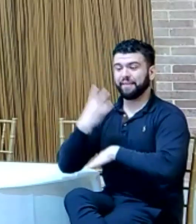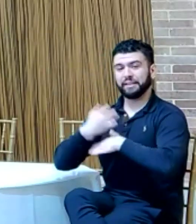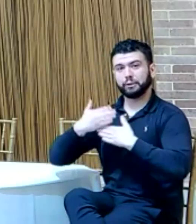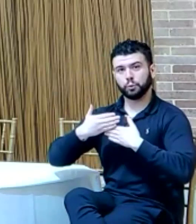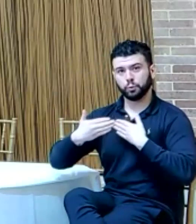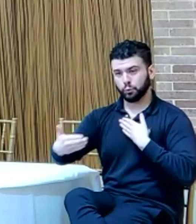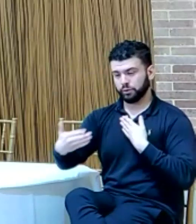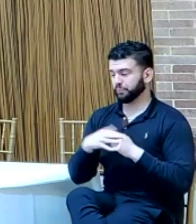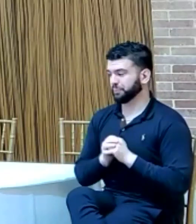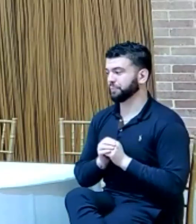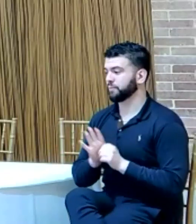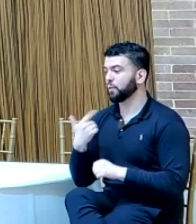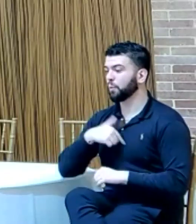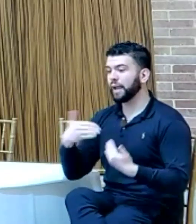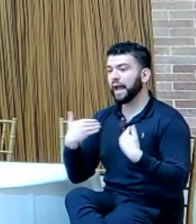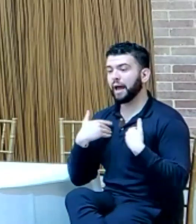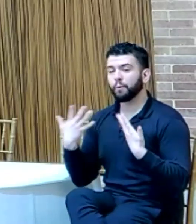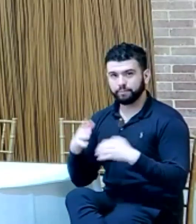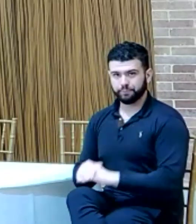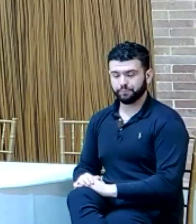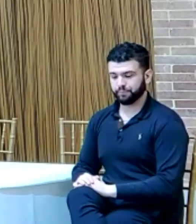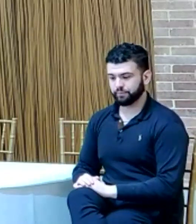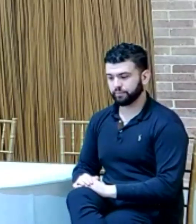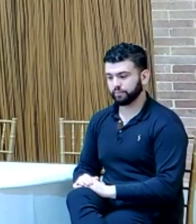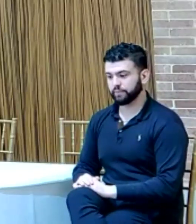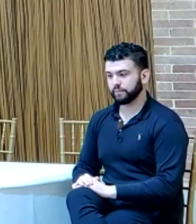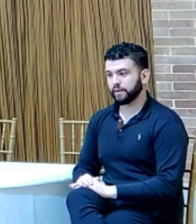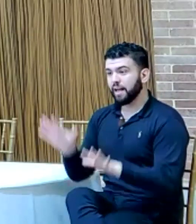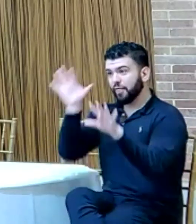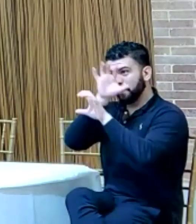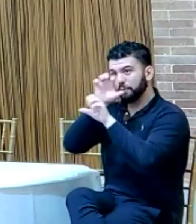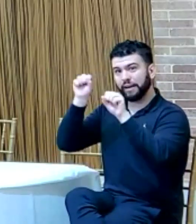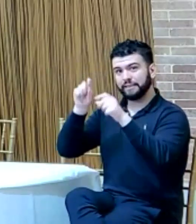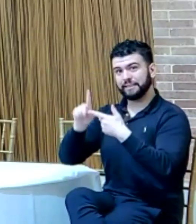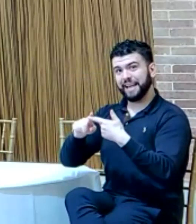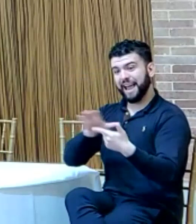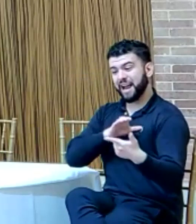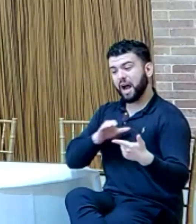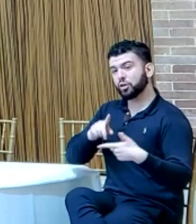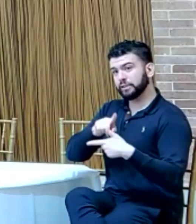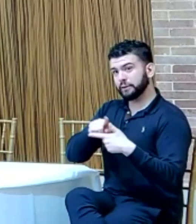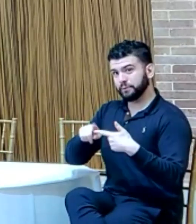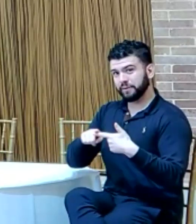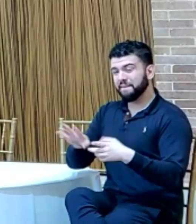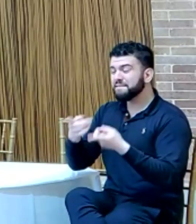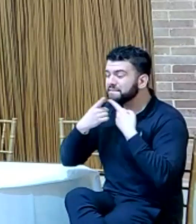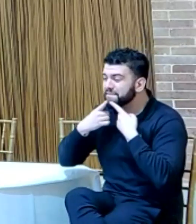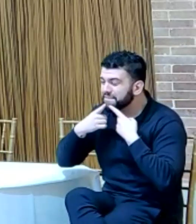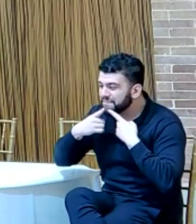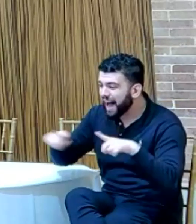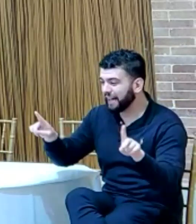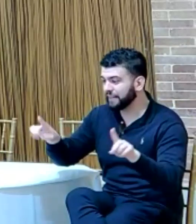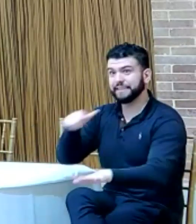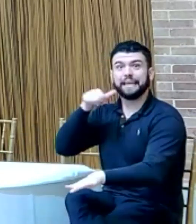right then we had a week later the president and Congress finally finally yesterday was the